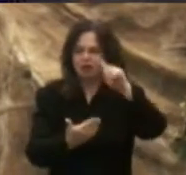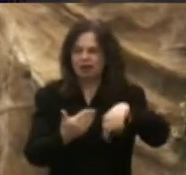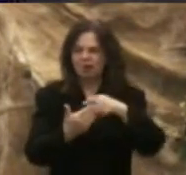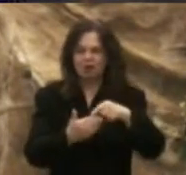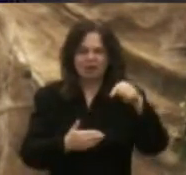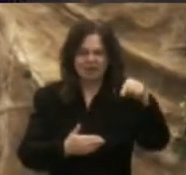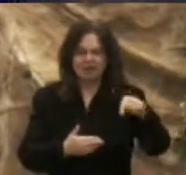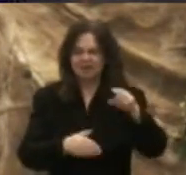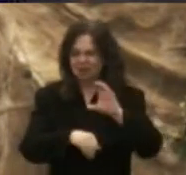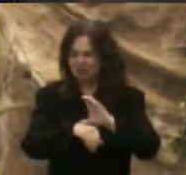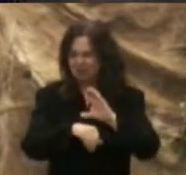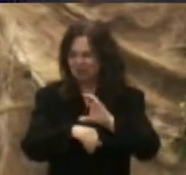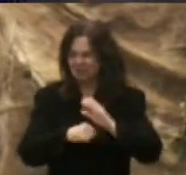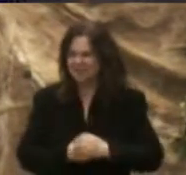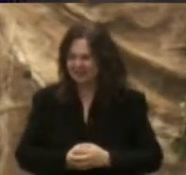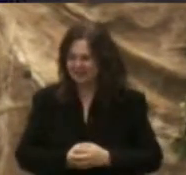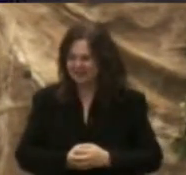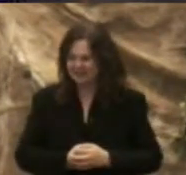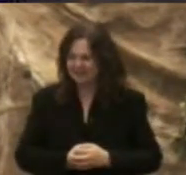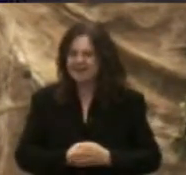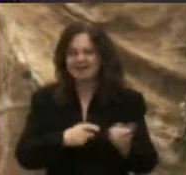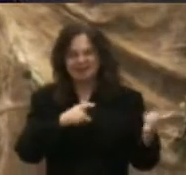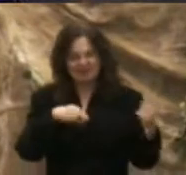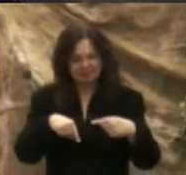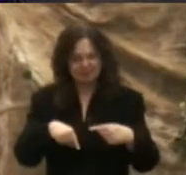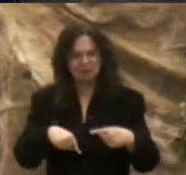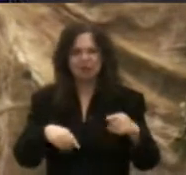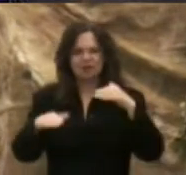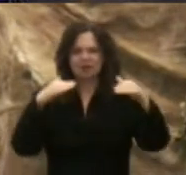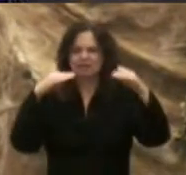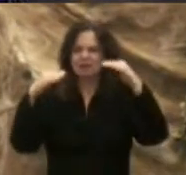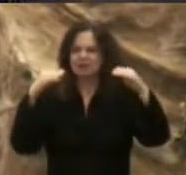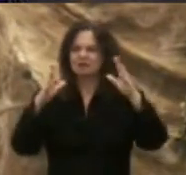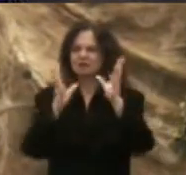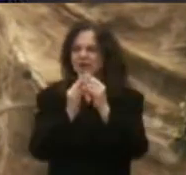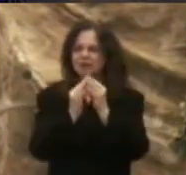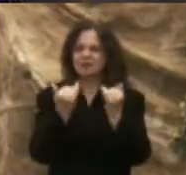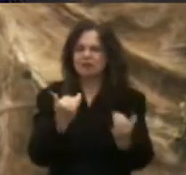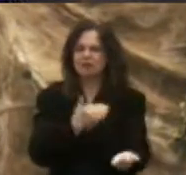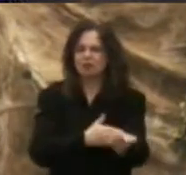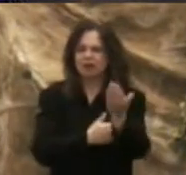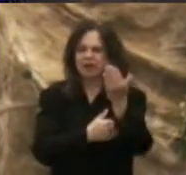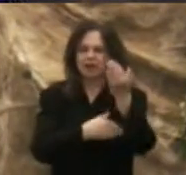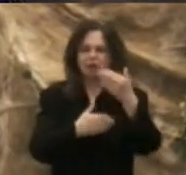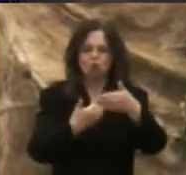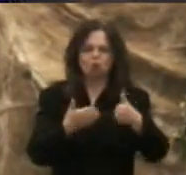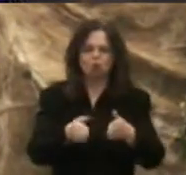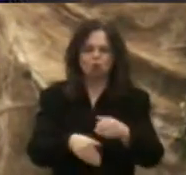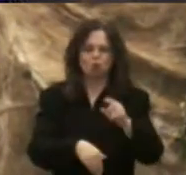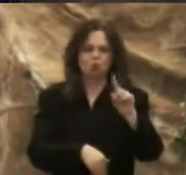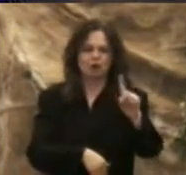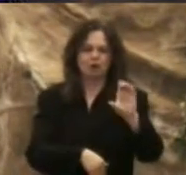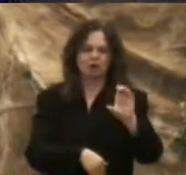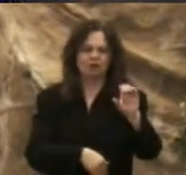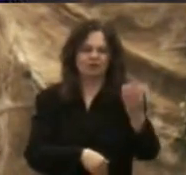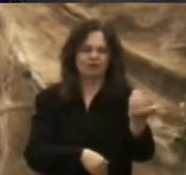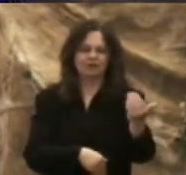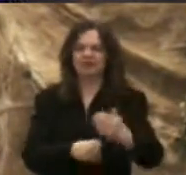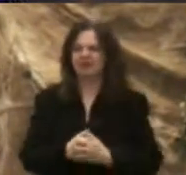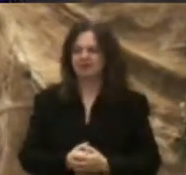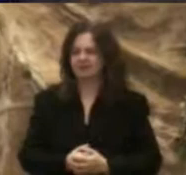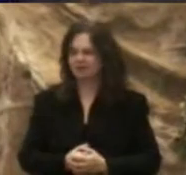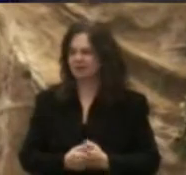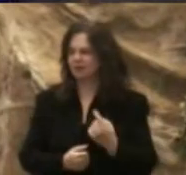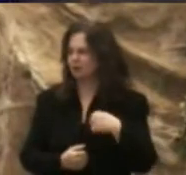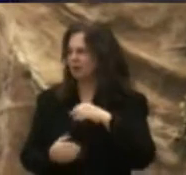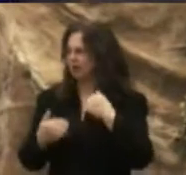the first 70 years, come to the adult forum this morning at 10:30 in room 115. And we have a lot of confidence in